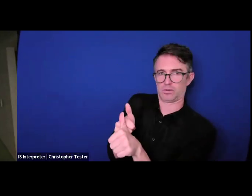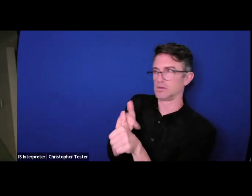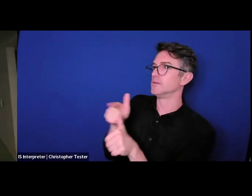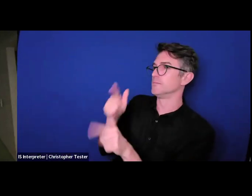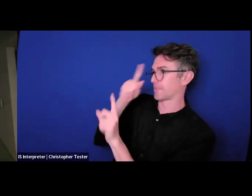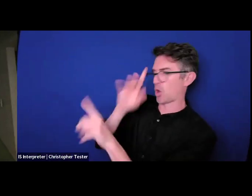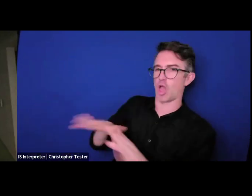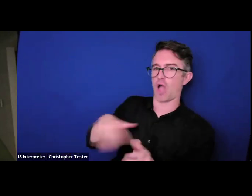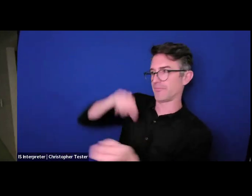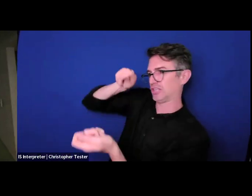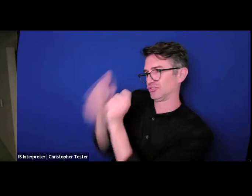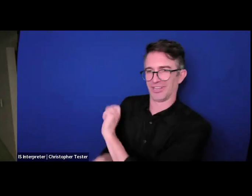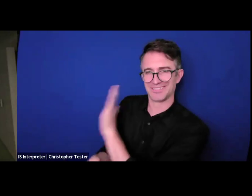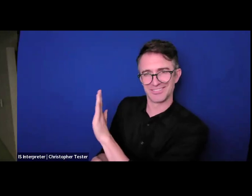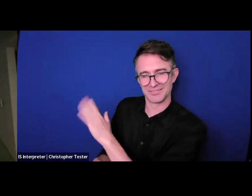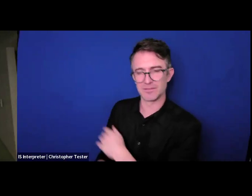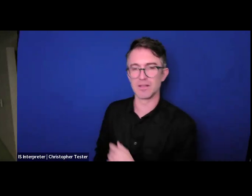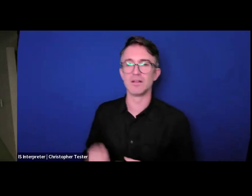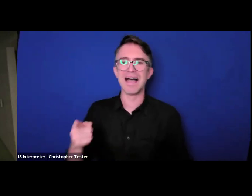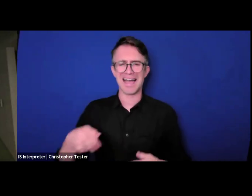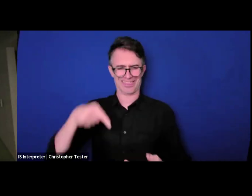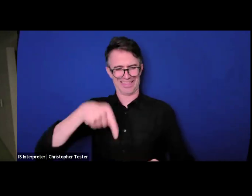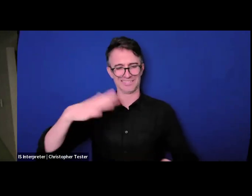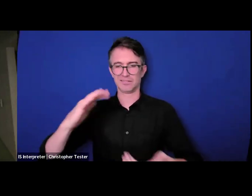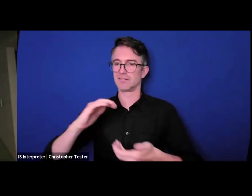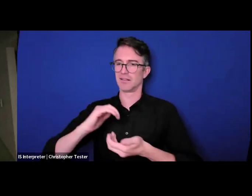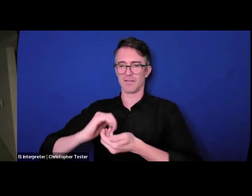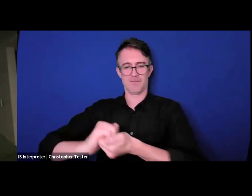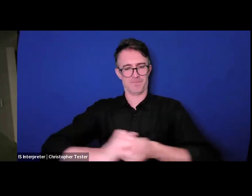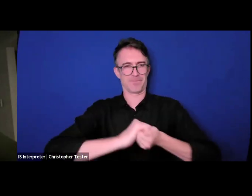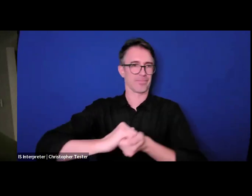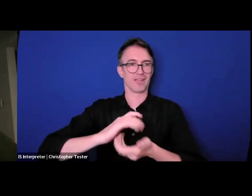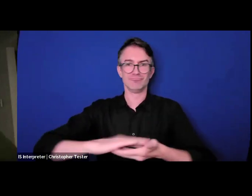however, operationally speaking, would need